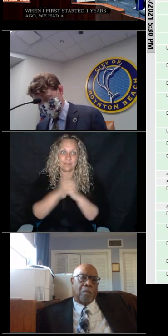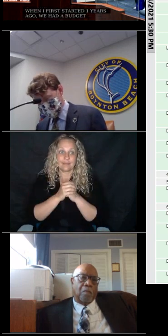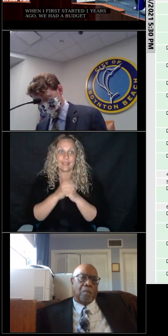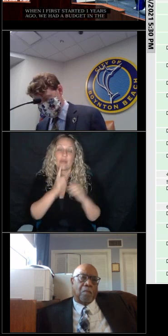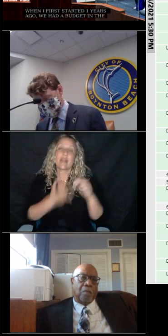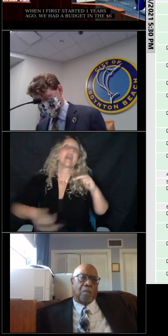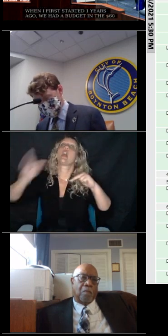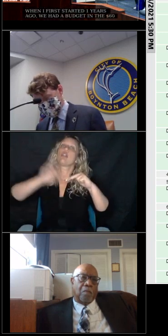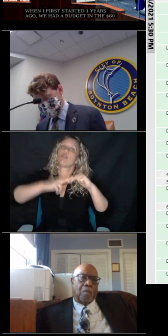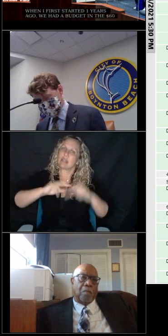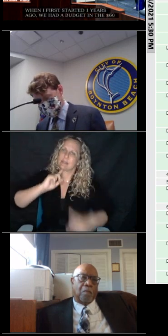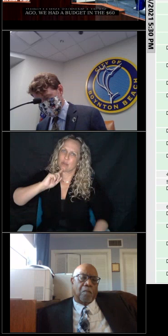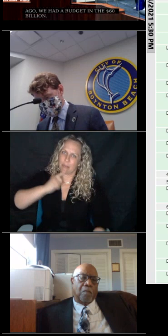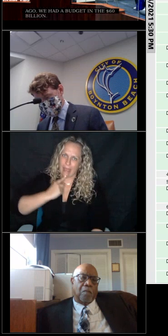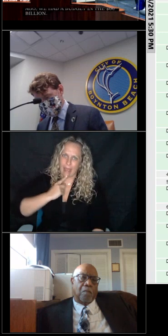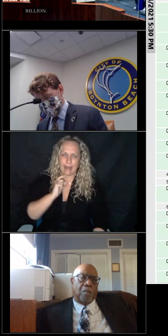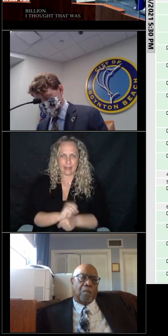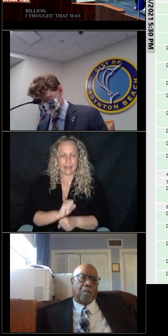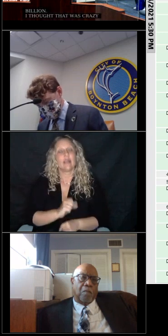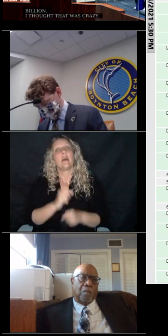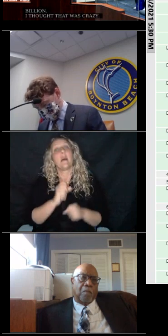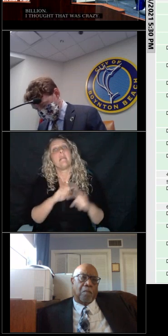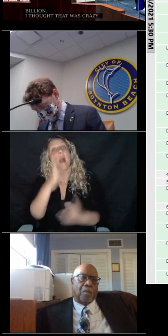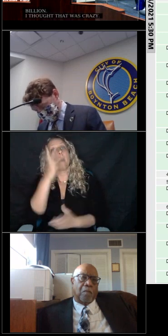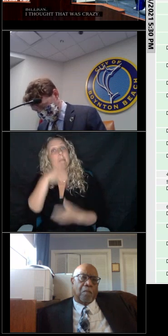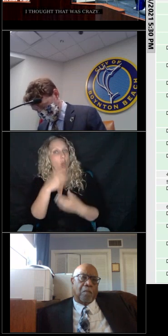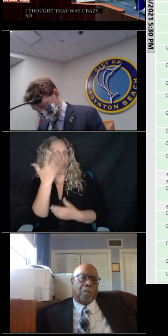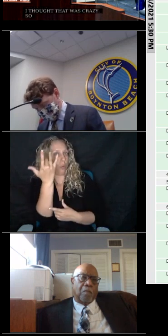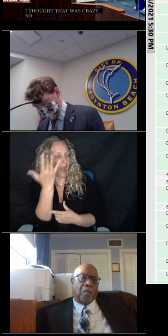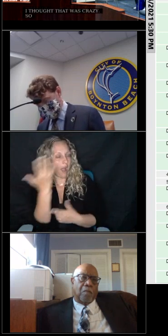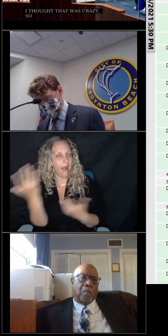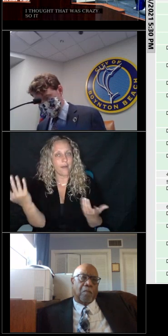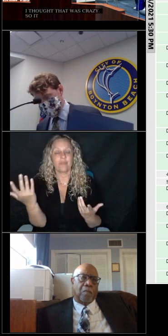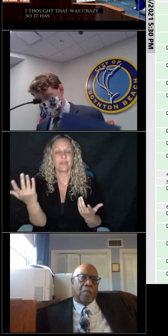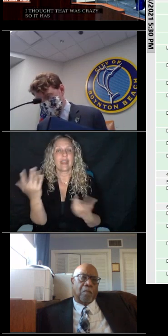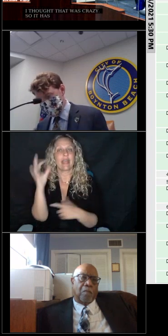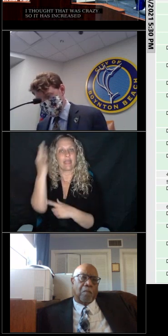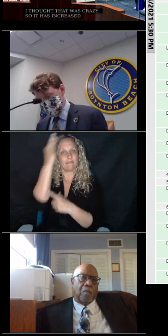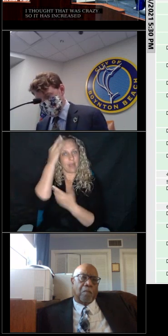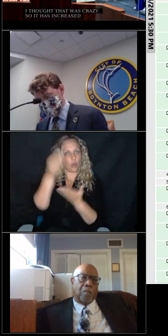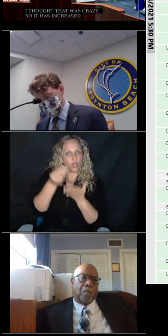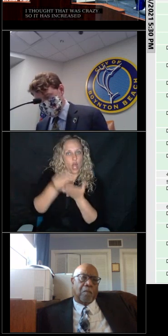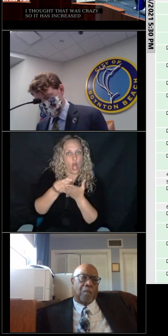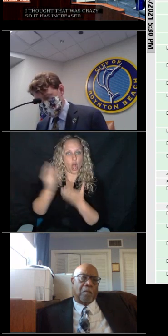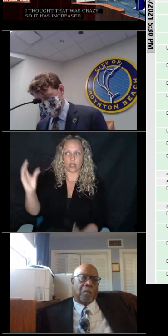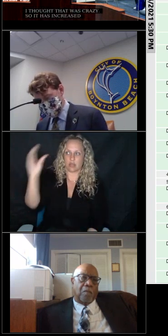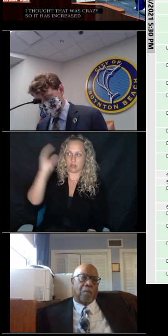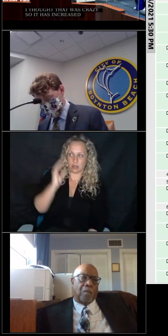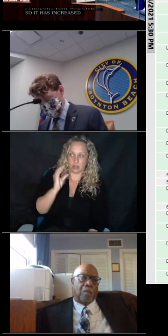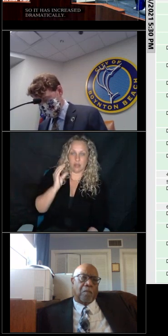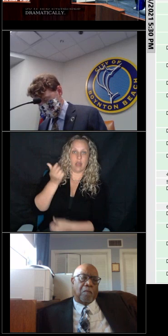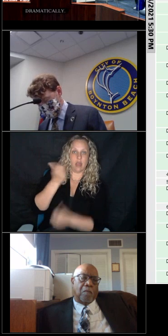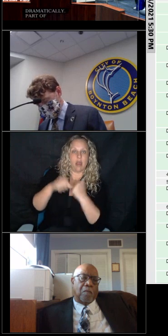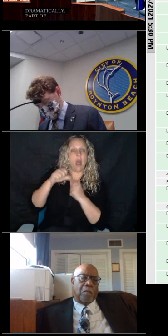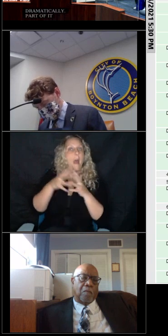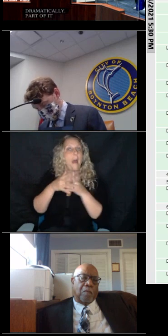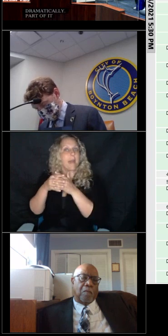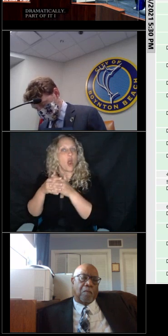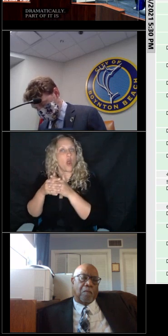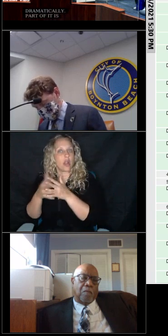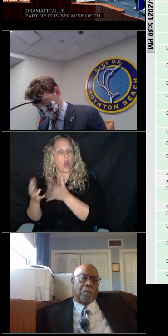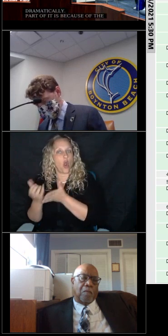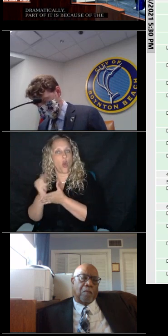increased dramatically. Part of it is because of the federal dollars that we brought down under the American Recovery Act, and part of